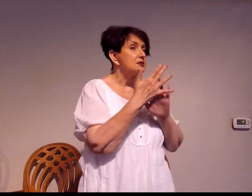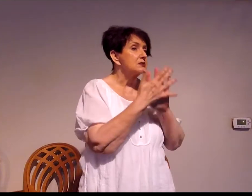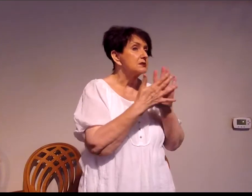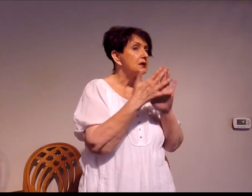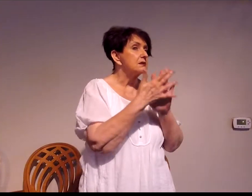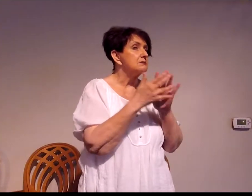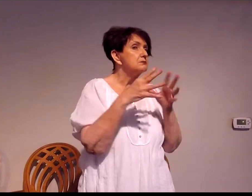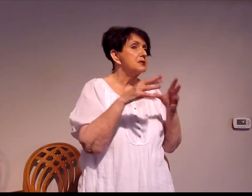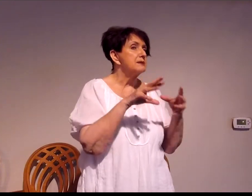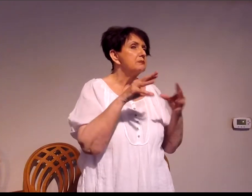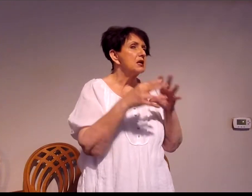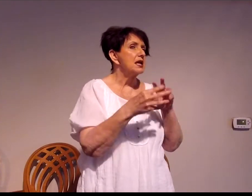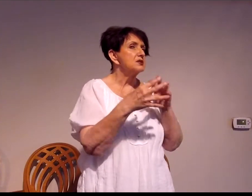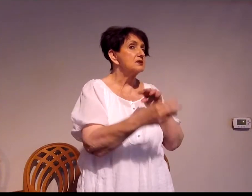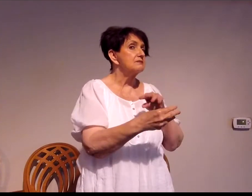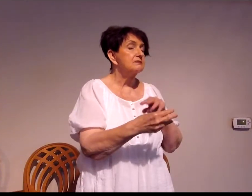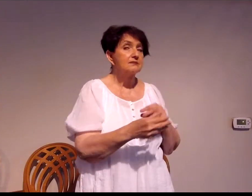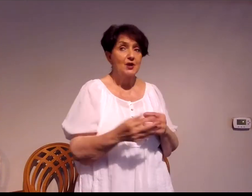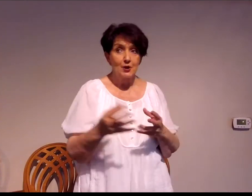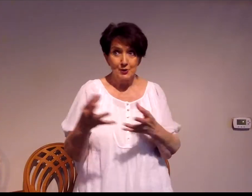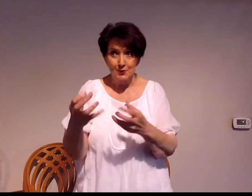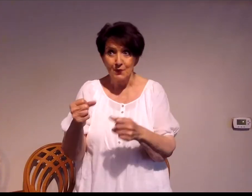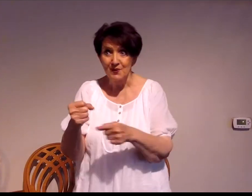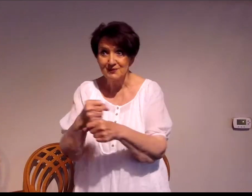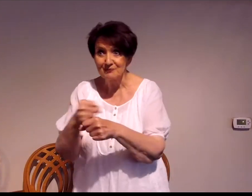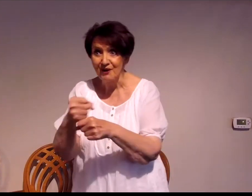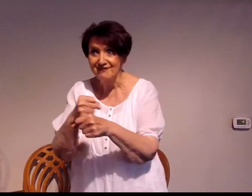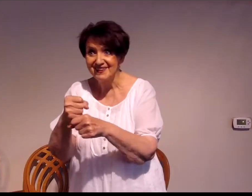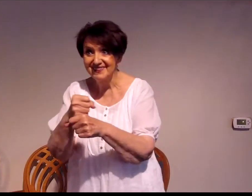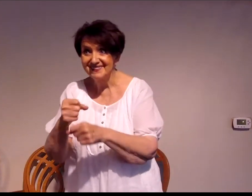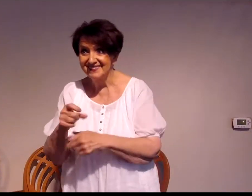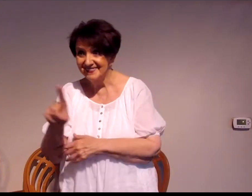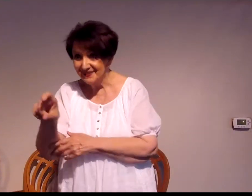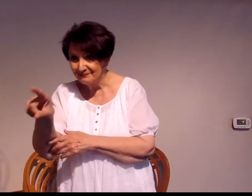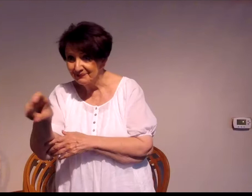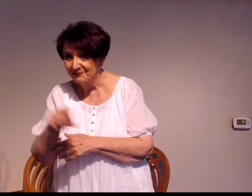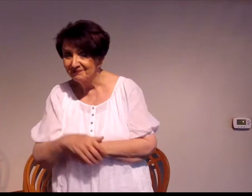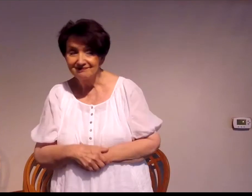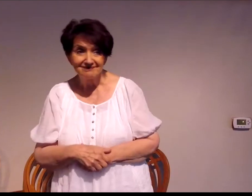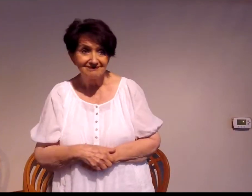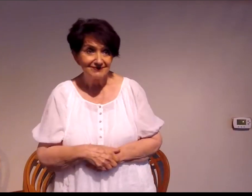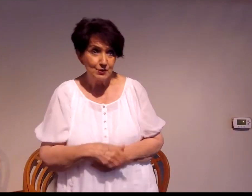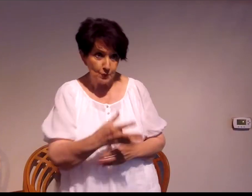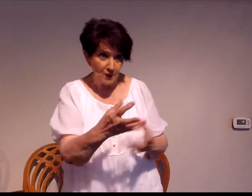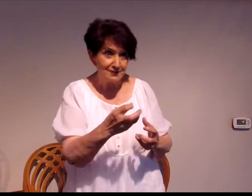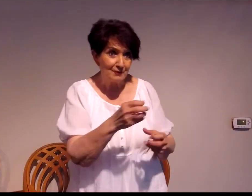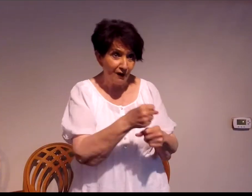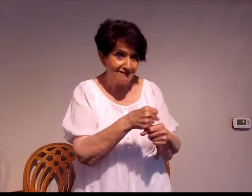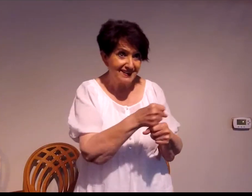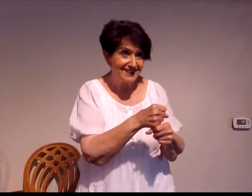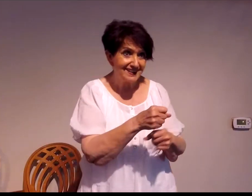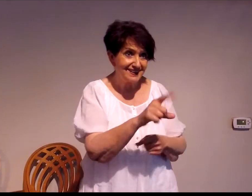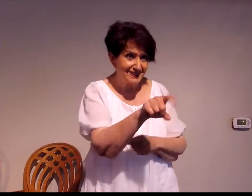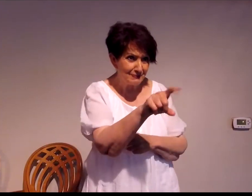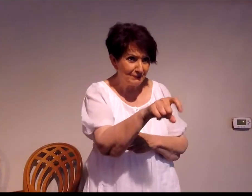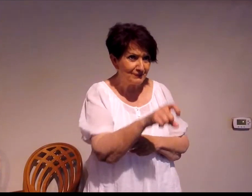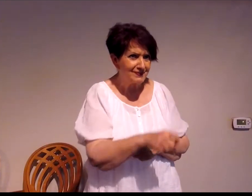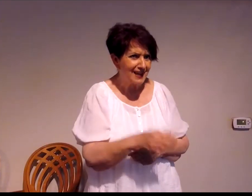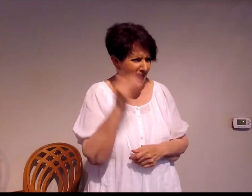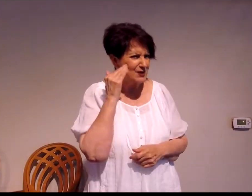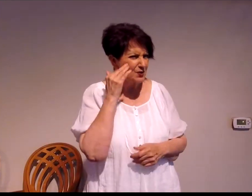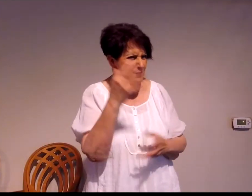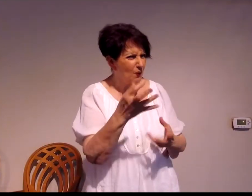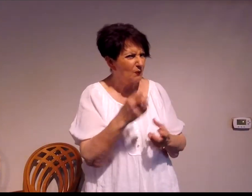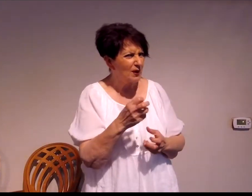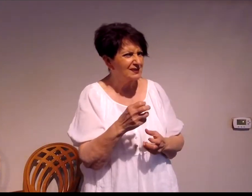Like, would you like a cup of coffee? Come on, don't you want a cup of coffee? I know you want a cup of coffee. Starbucks is